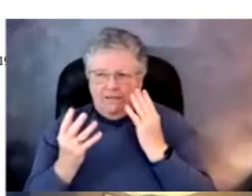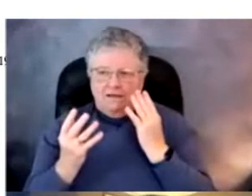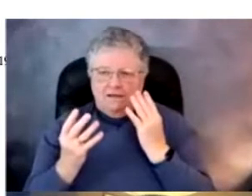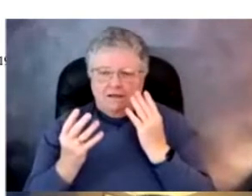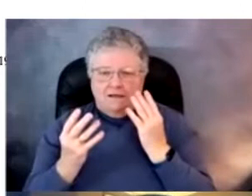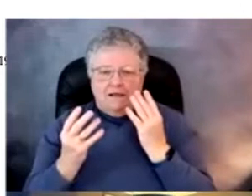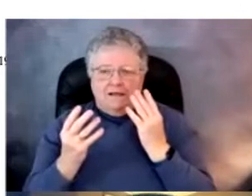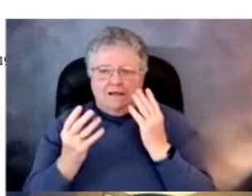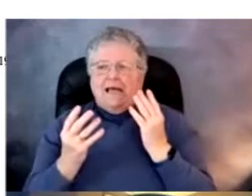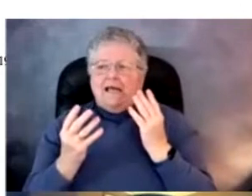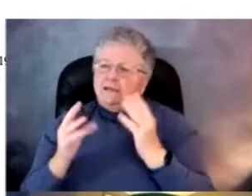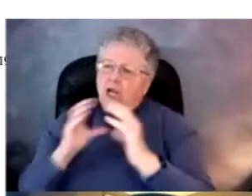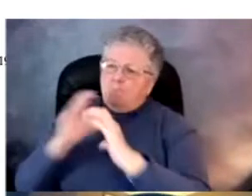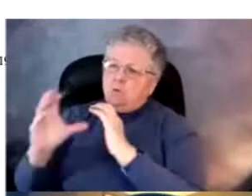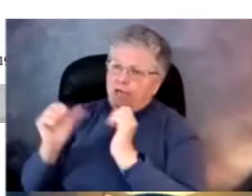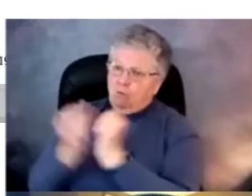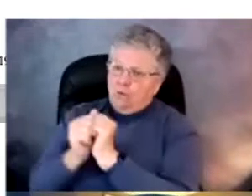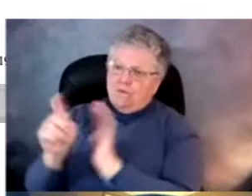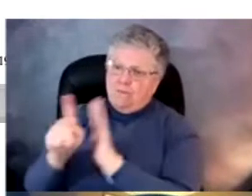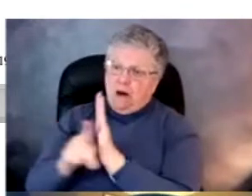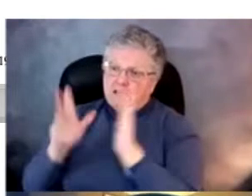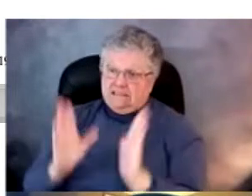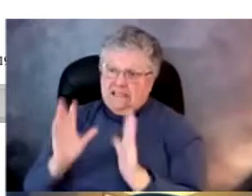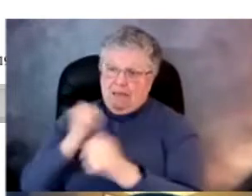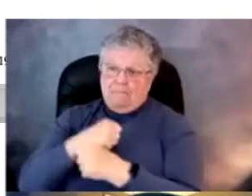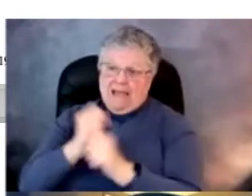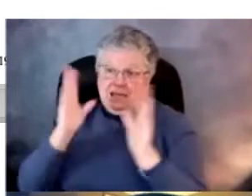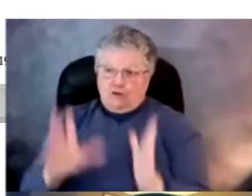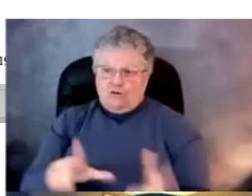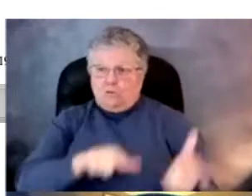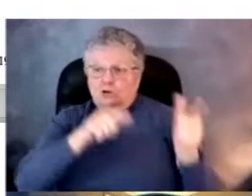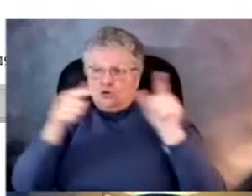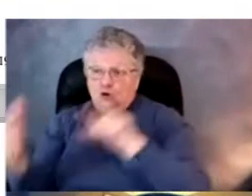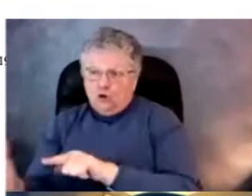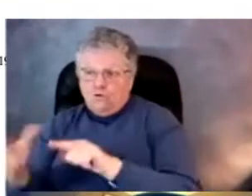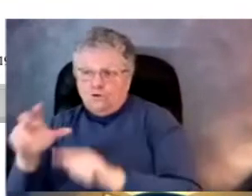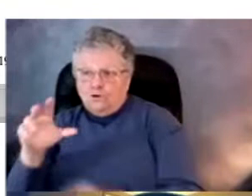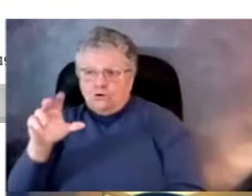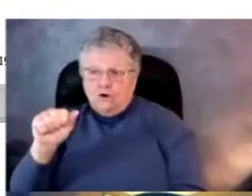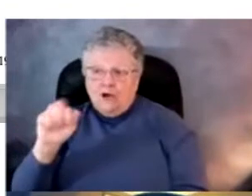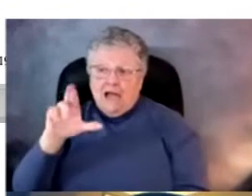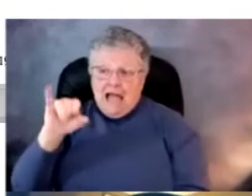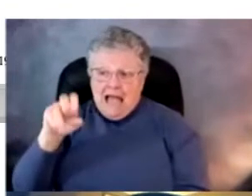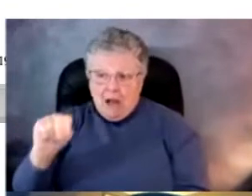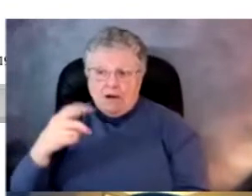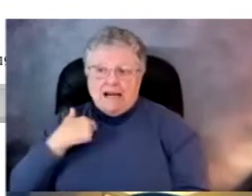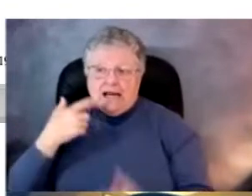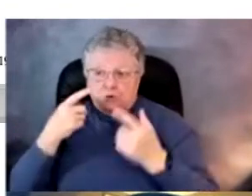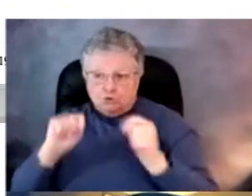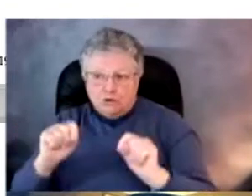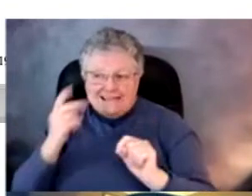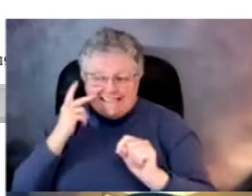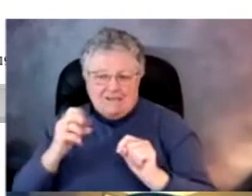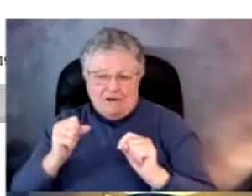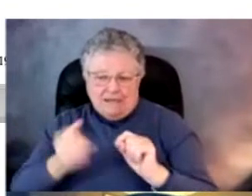with policymakers. So I'm going to turn it over to Arin, and I will try to run, and I'll see if I can get this to run. So I'll